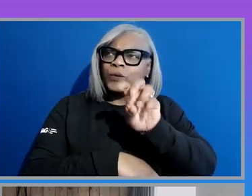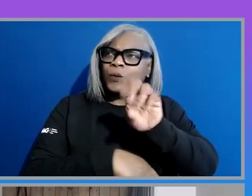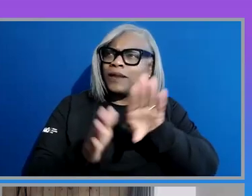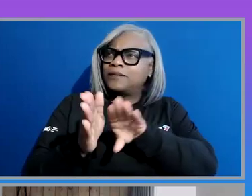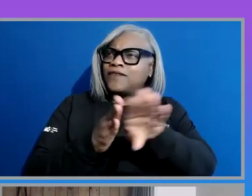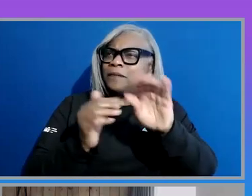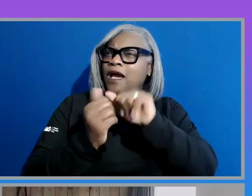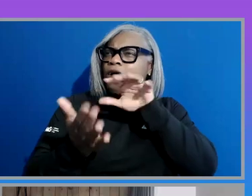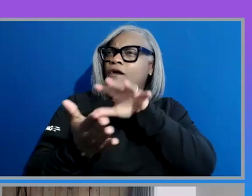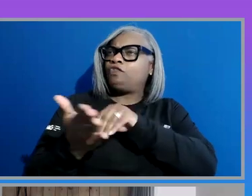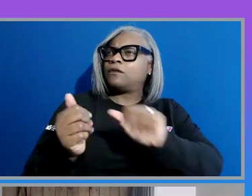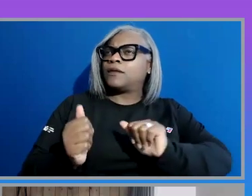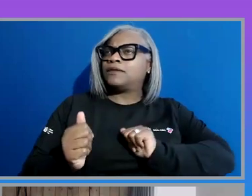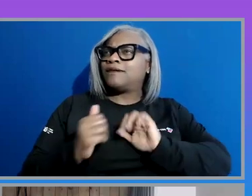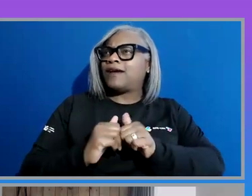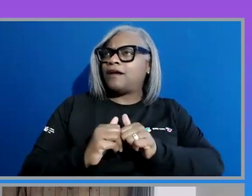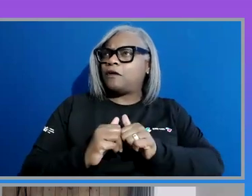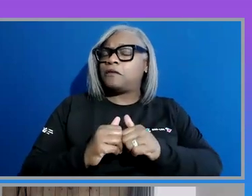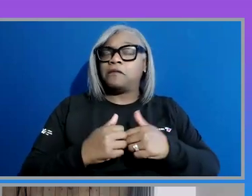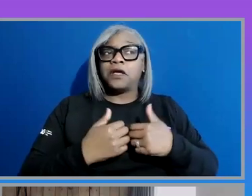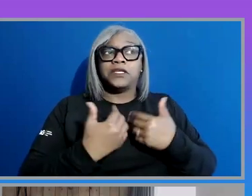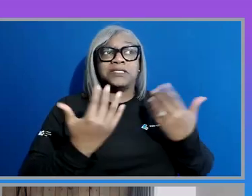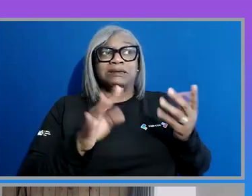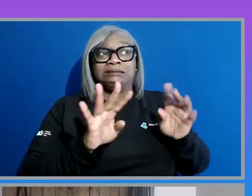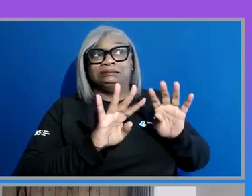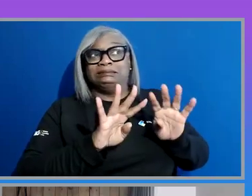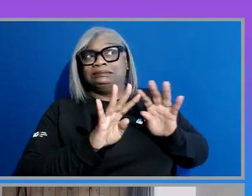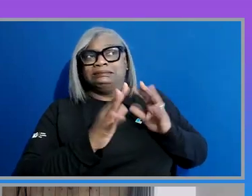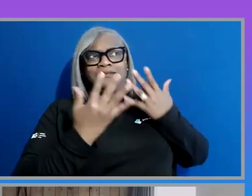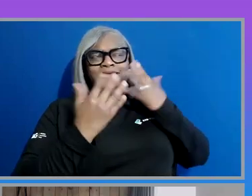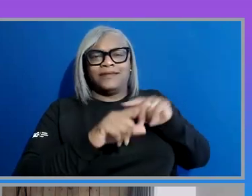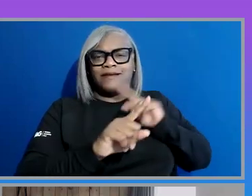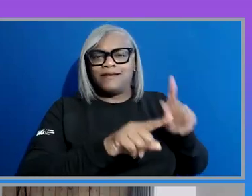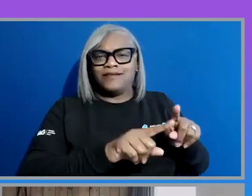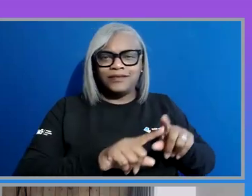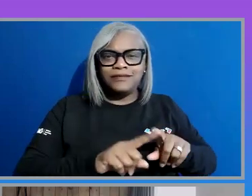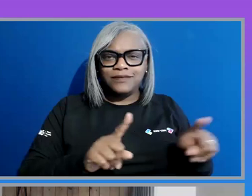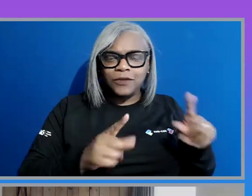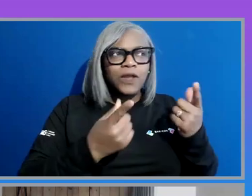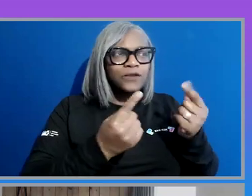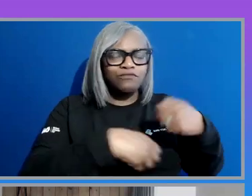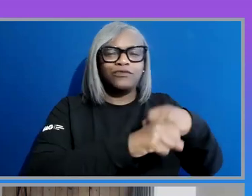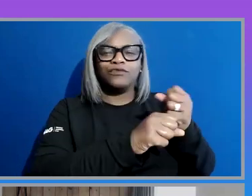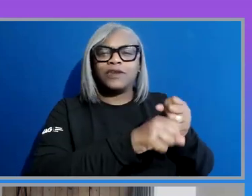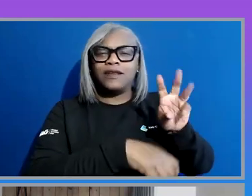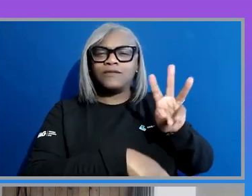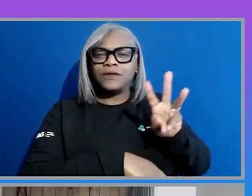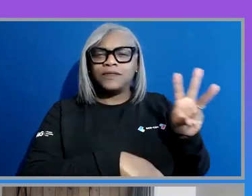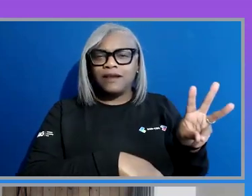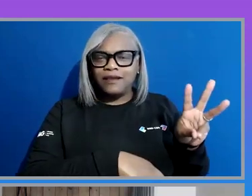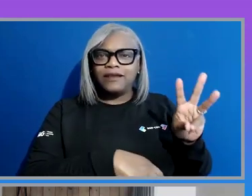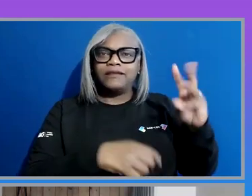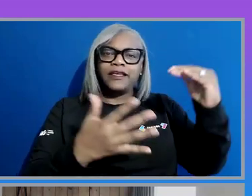that? I realized that I didn't have a simple answer to this, so I decided to create a website that